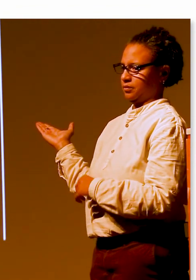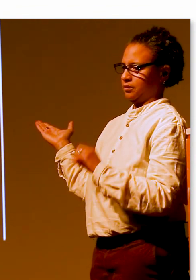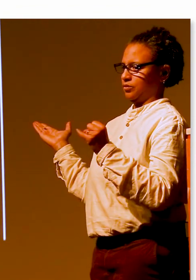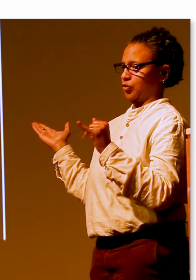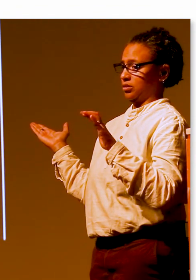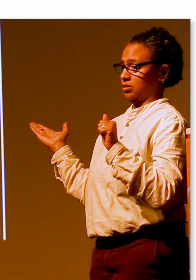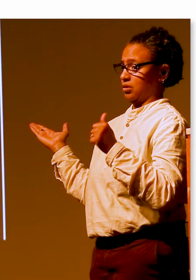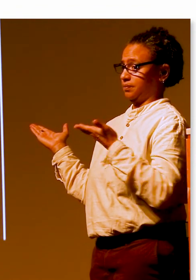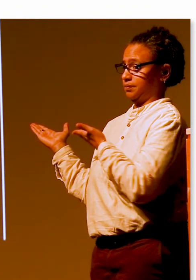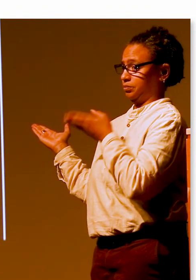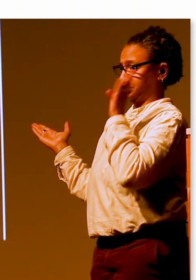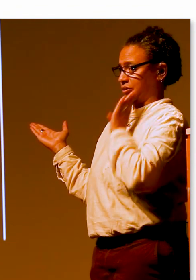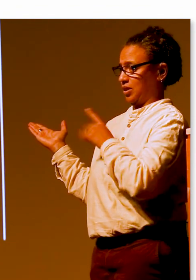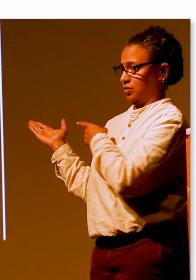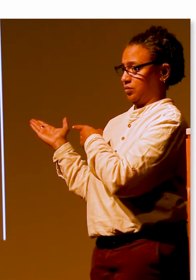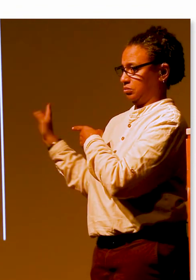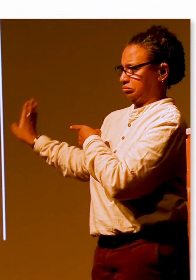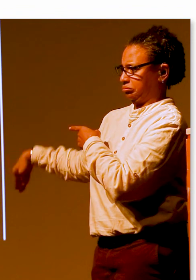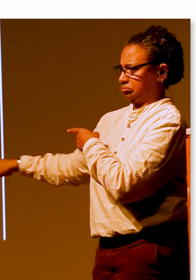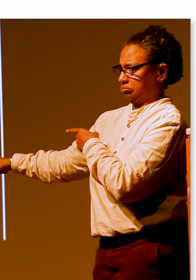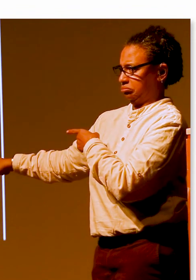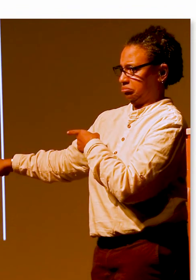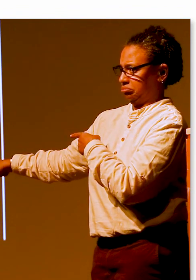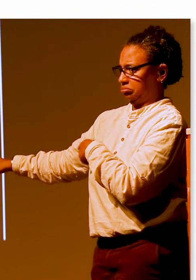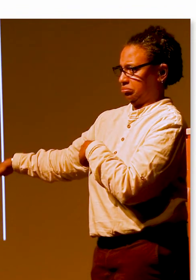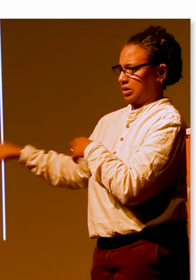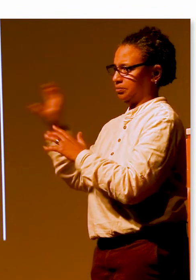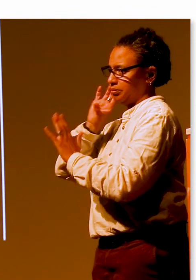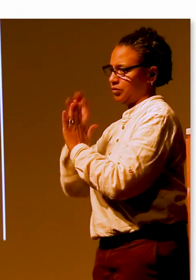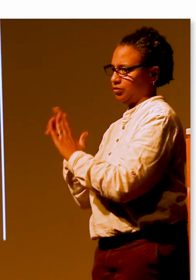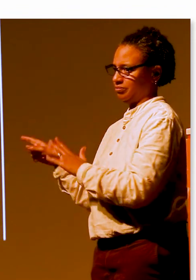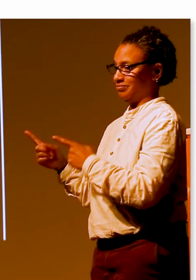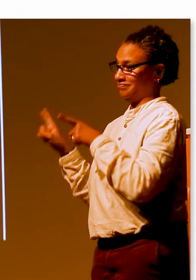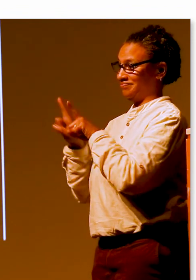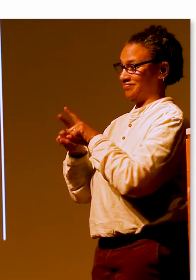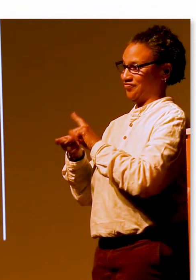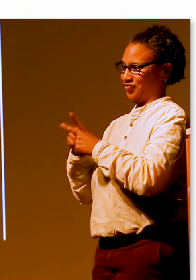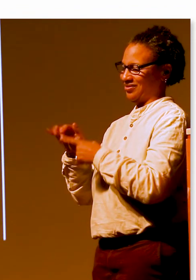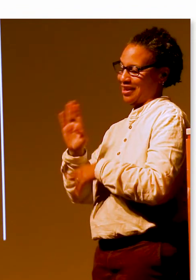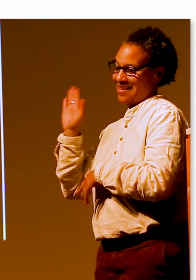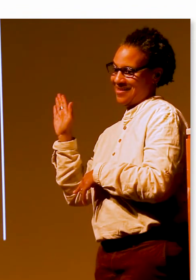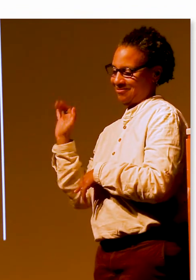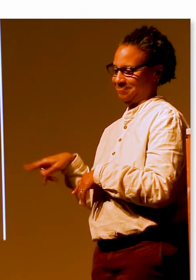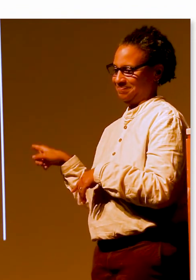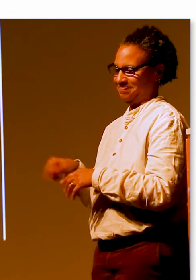of Art. And so it's equal parts that, nerdy art stuff, and then equal parts memes.